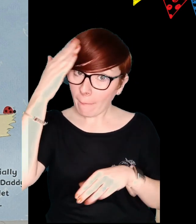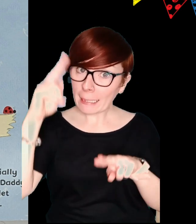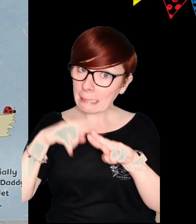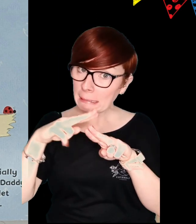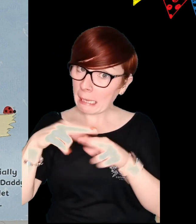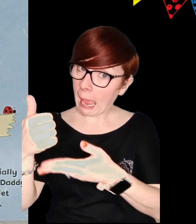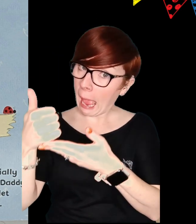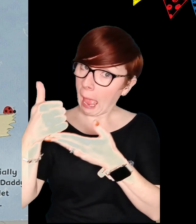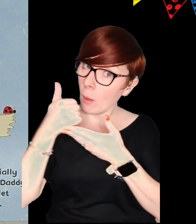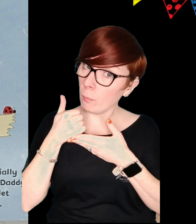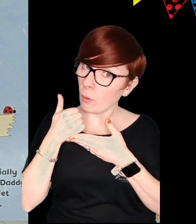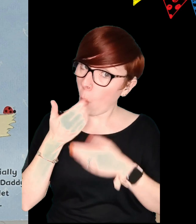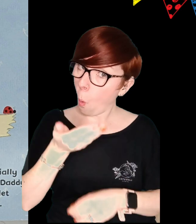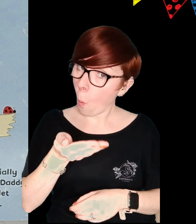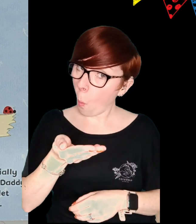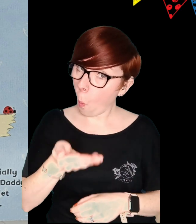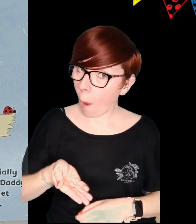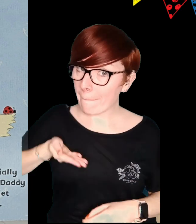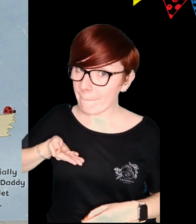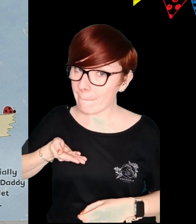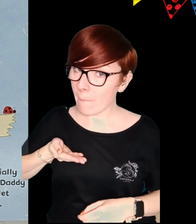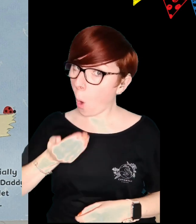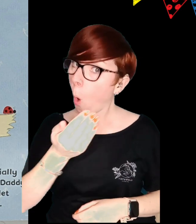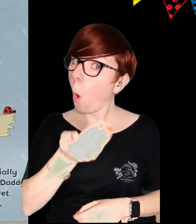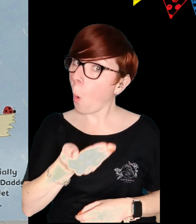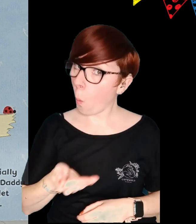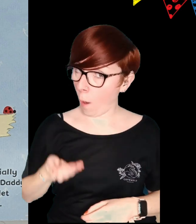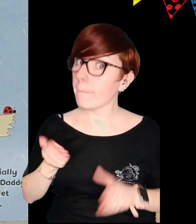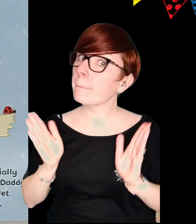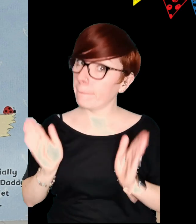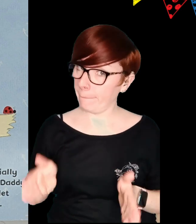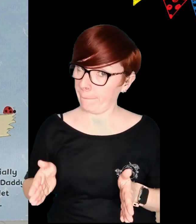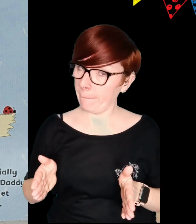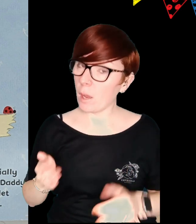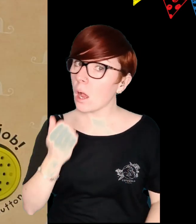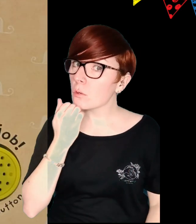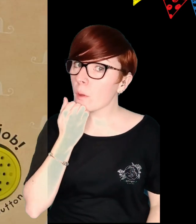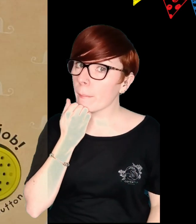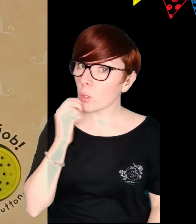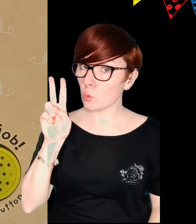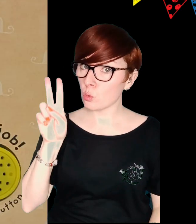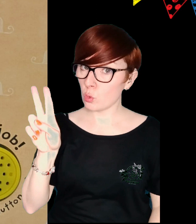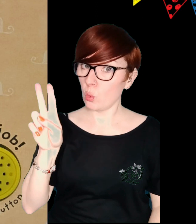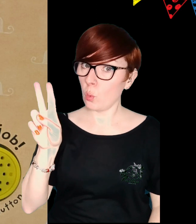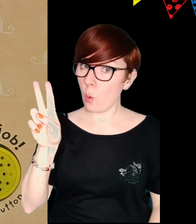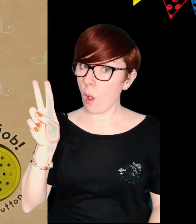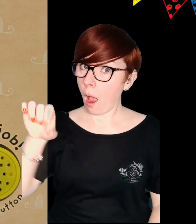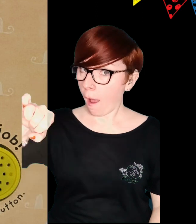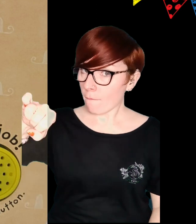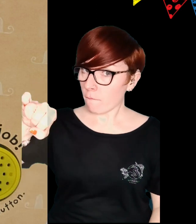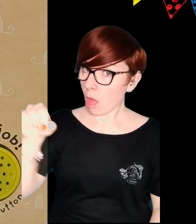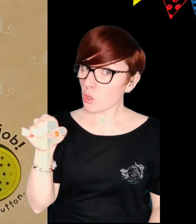or Daddy to help you wipe your bottom with toilet paper. Always wipe from front to back. Number